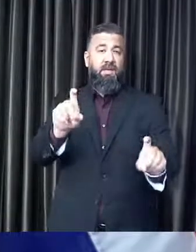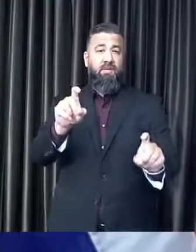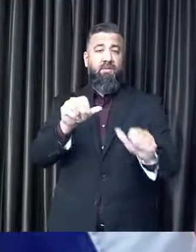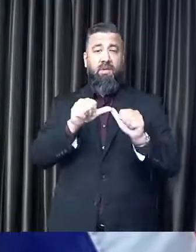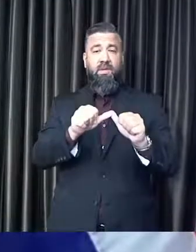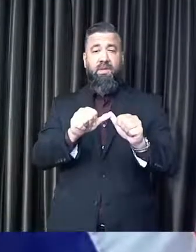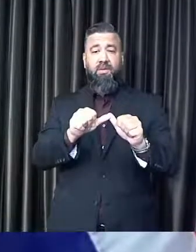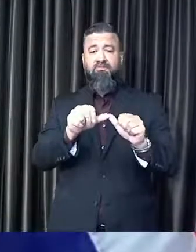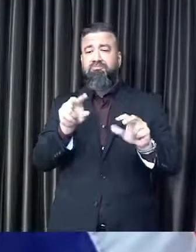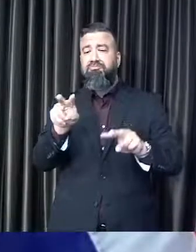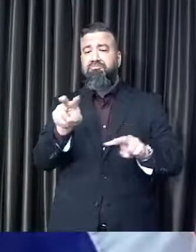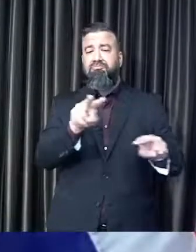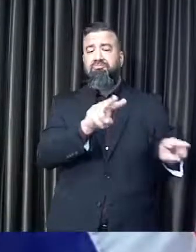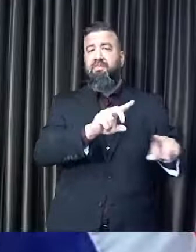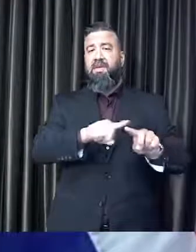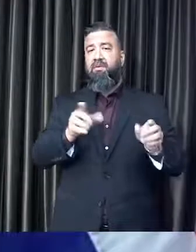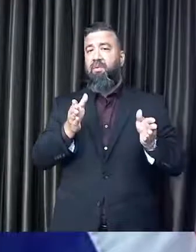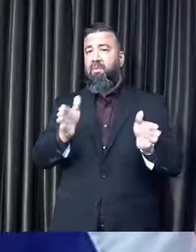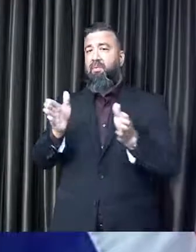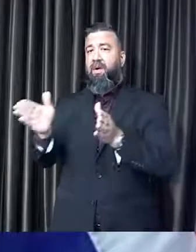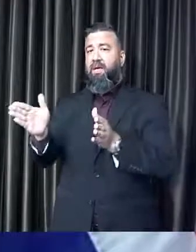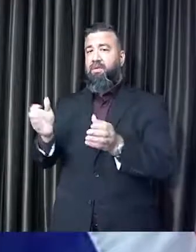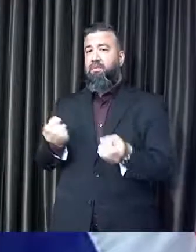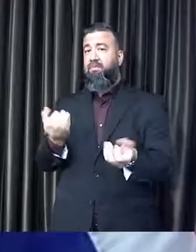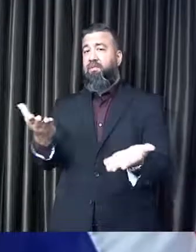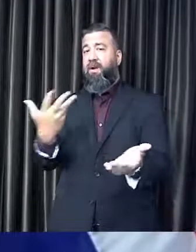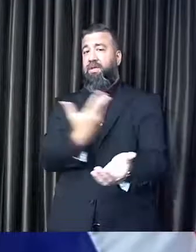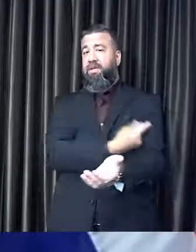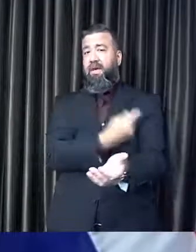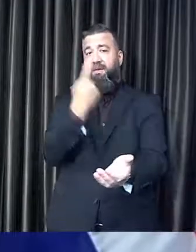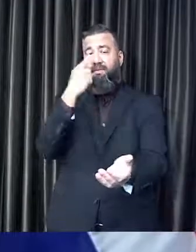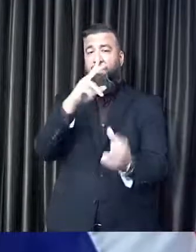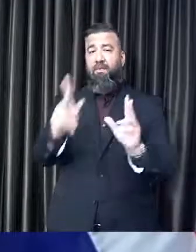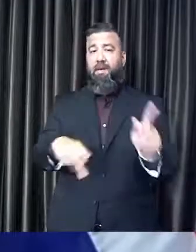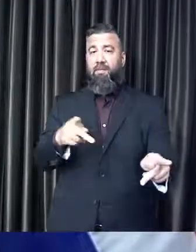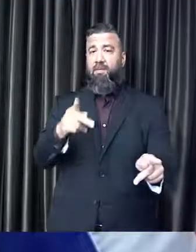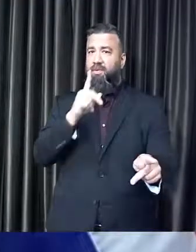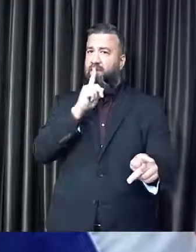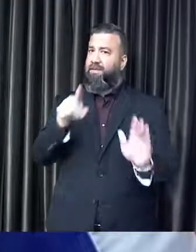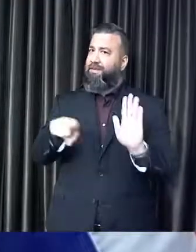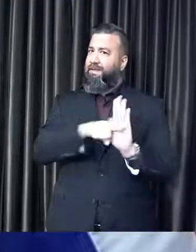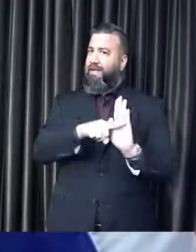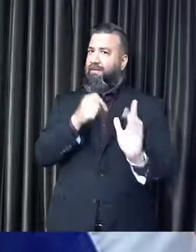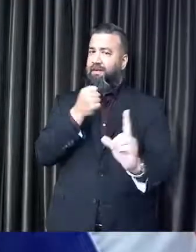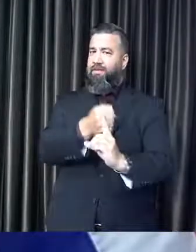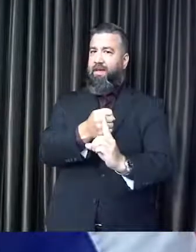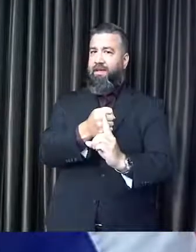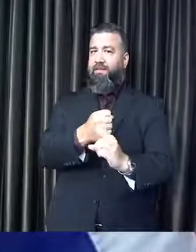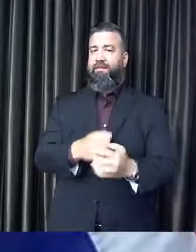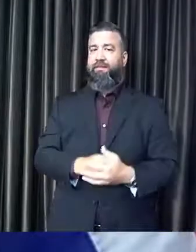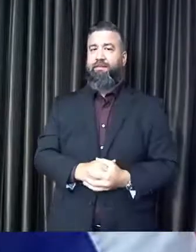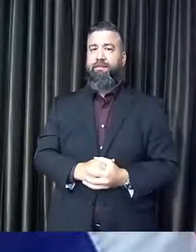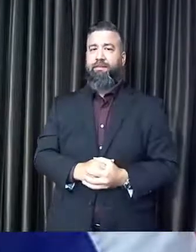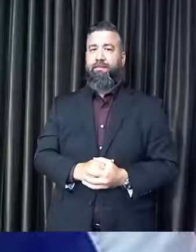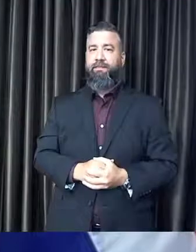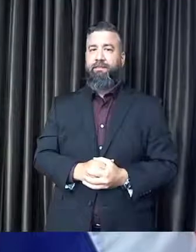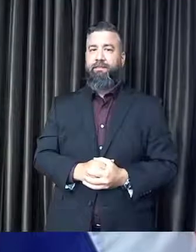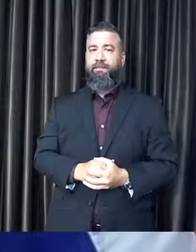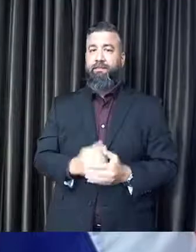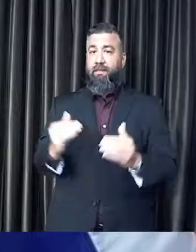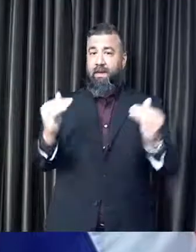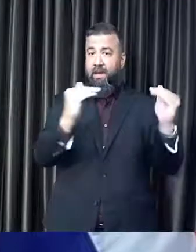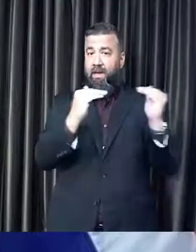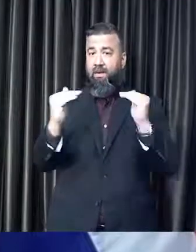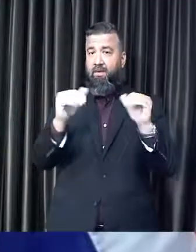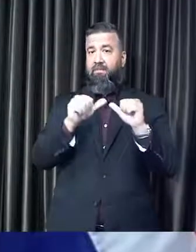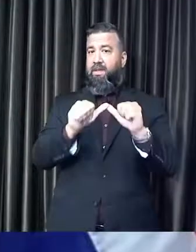get shots to our most vulnerable and to those who have historically been negatively impacted by health outcomes. Equity continues